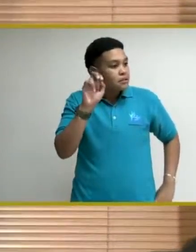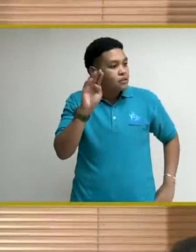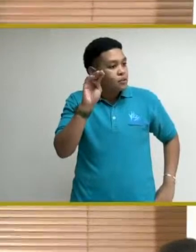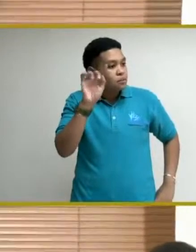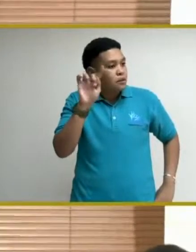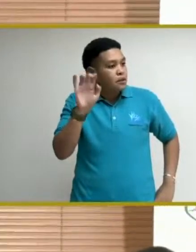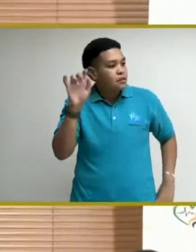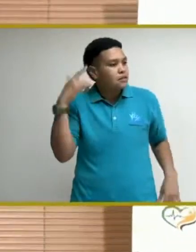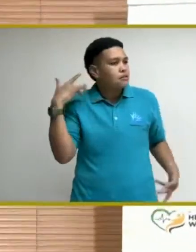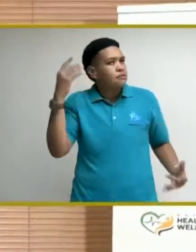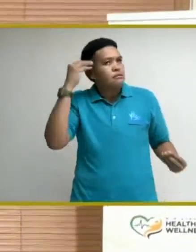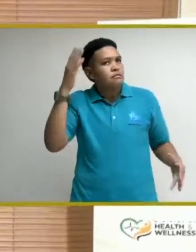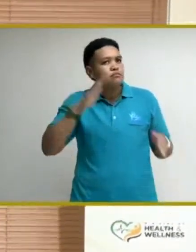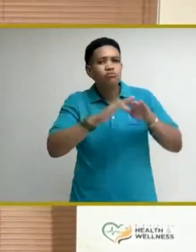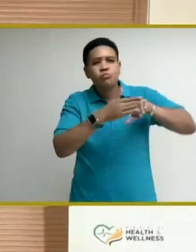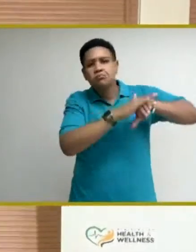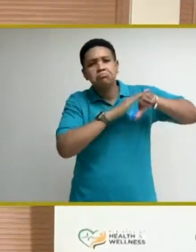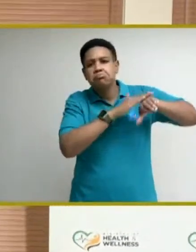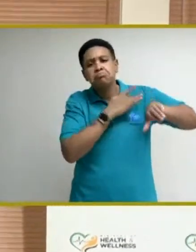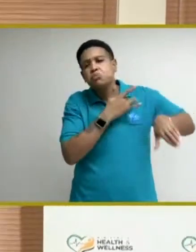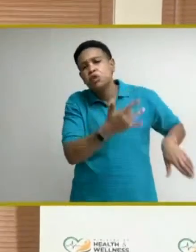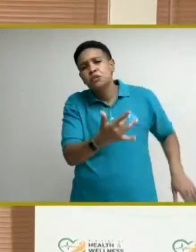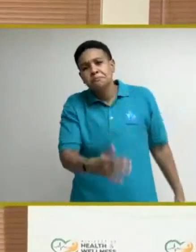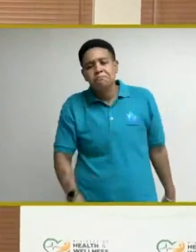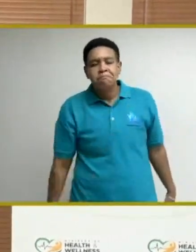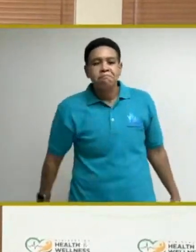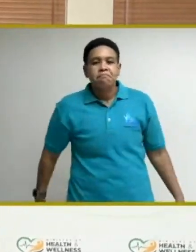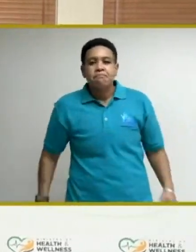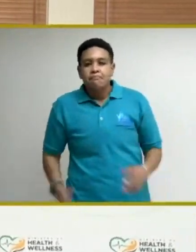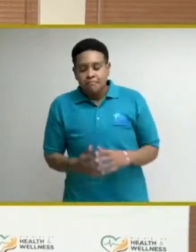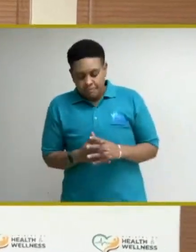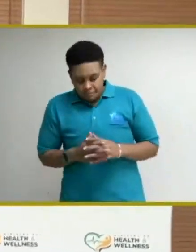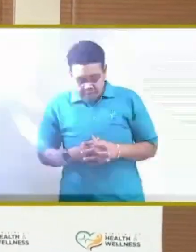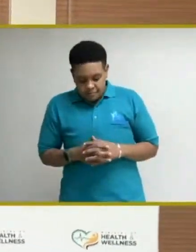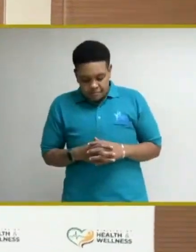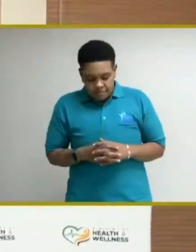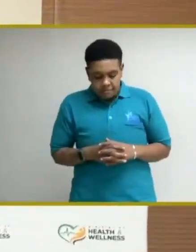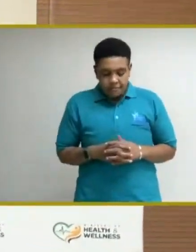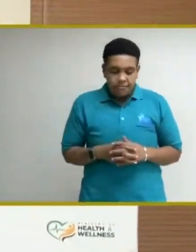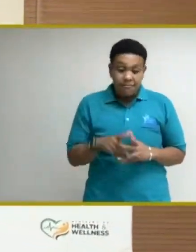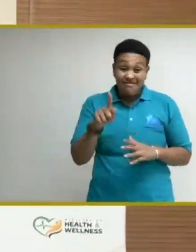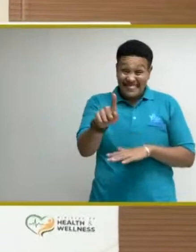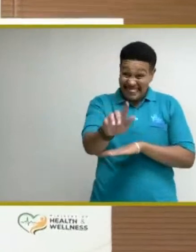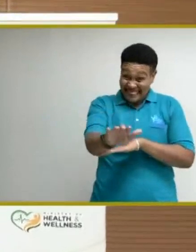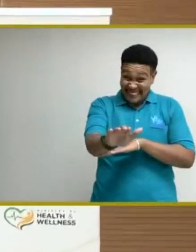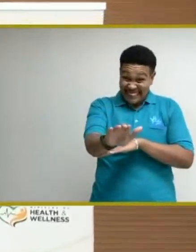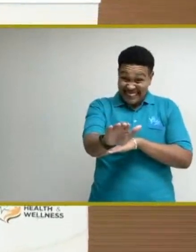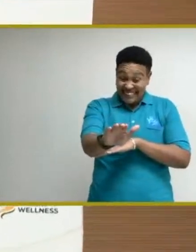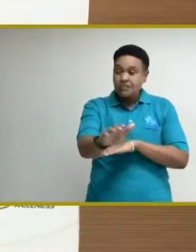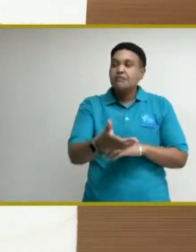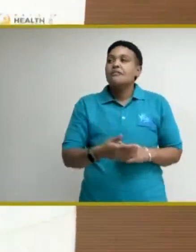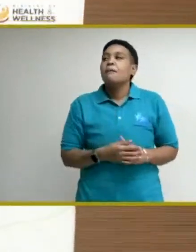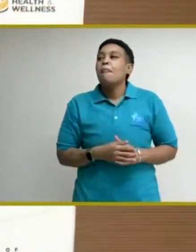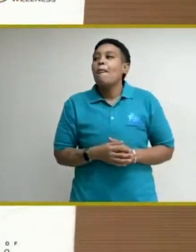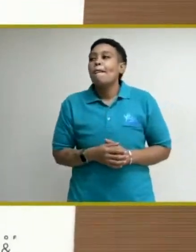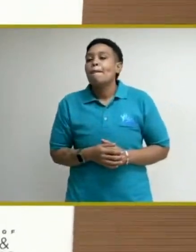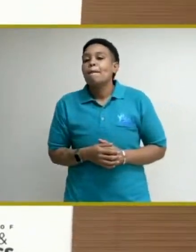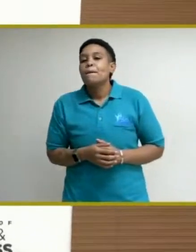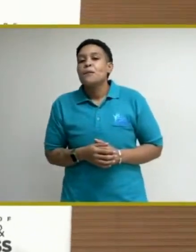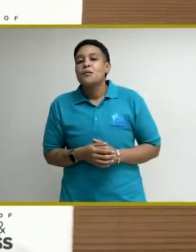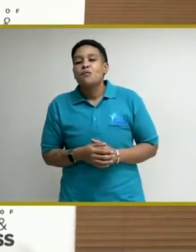Hi. Good afternoon, everyone. Good afternoon, colleagues. So this is the